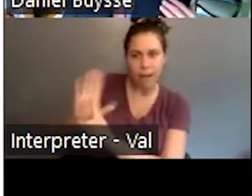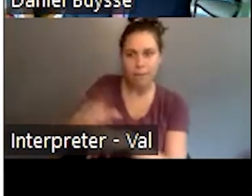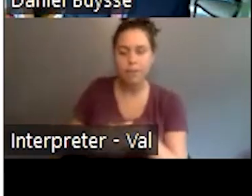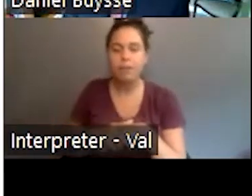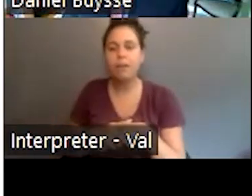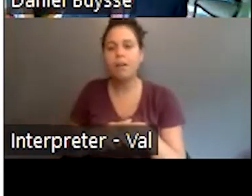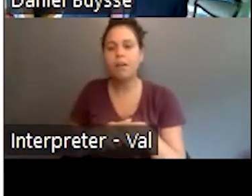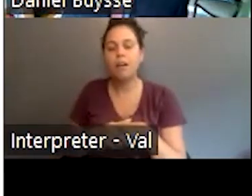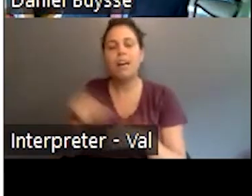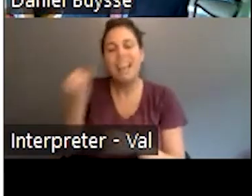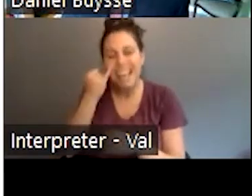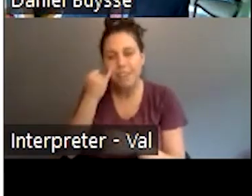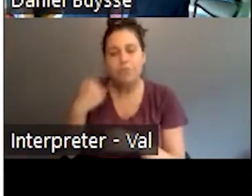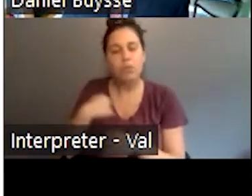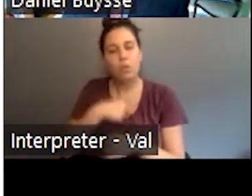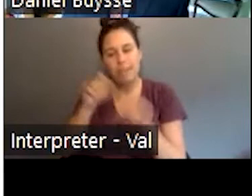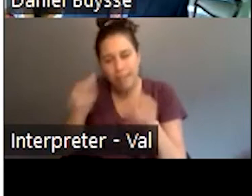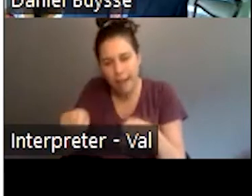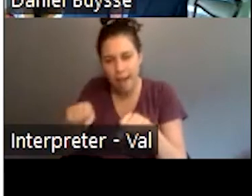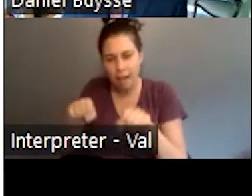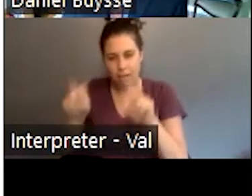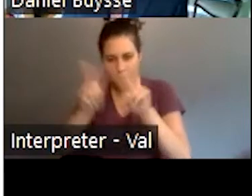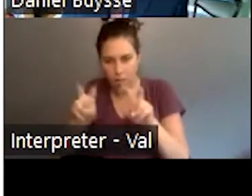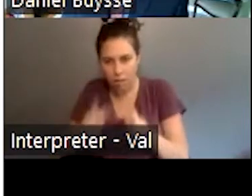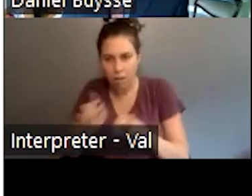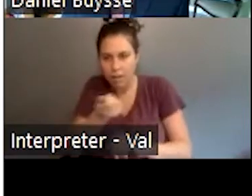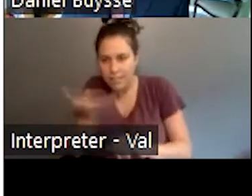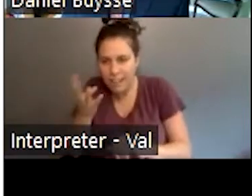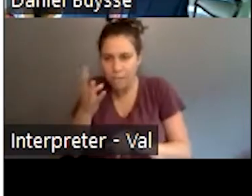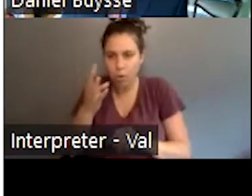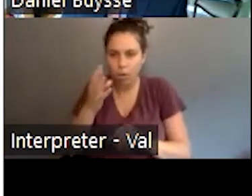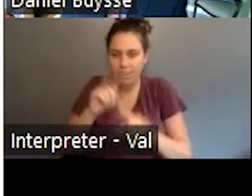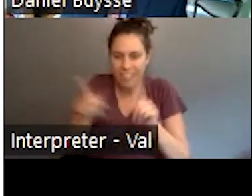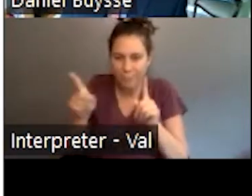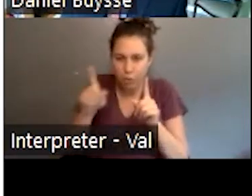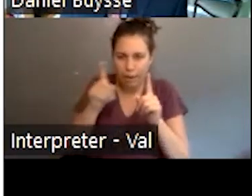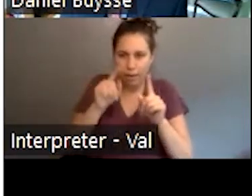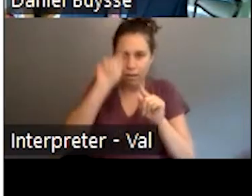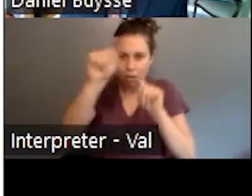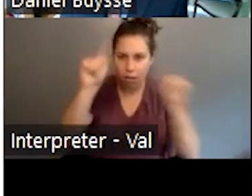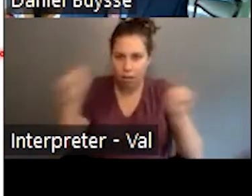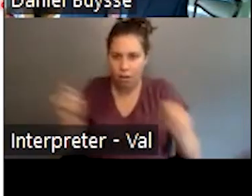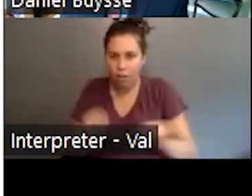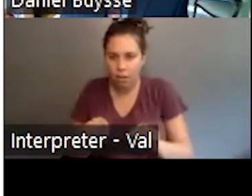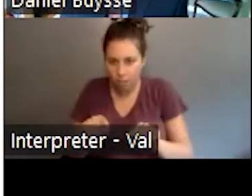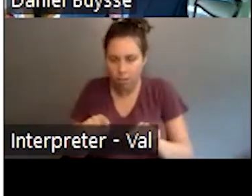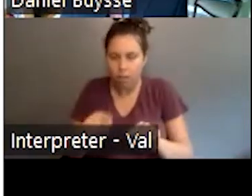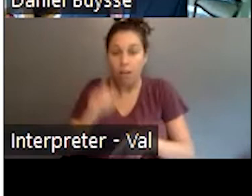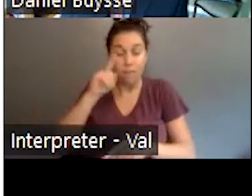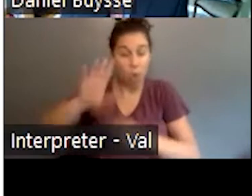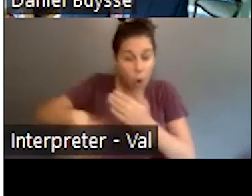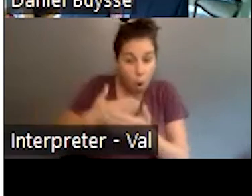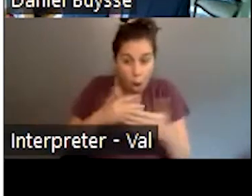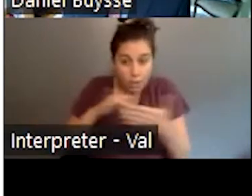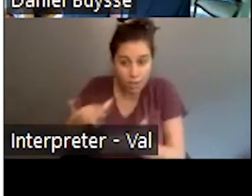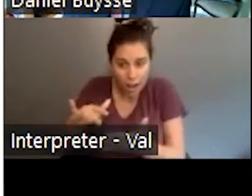do a good job of trying to assess multiple sleep health dimensions in all of our studies, then we would actually be able